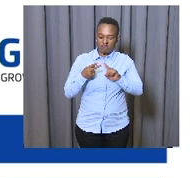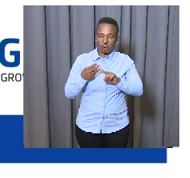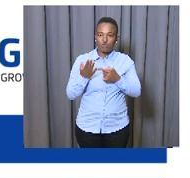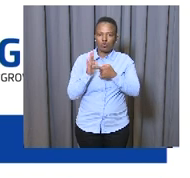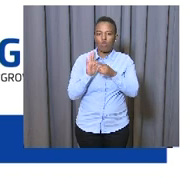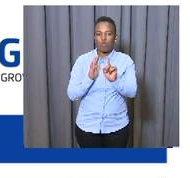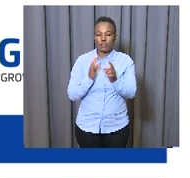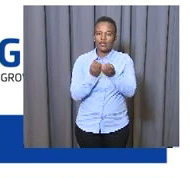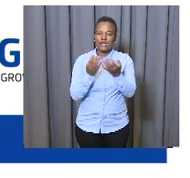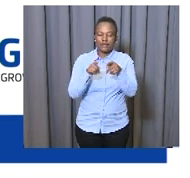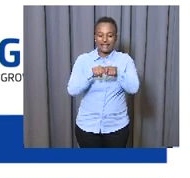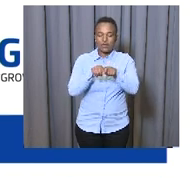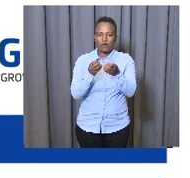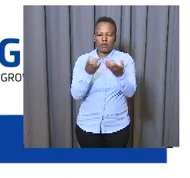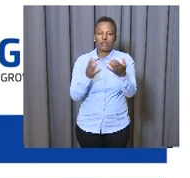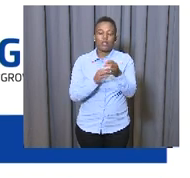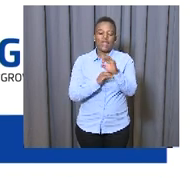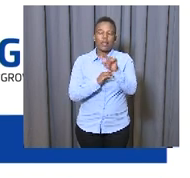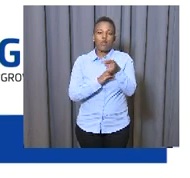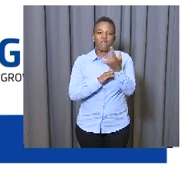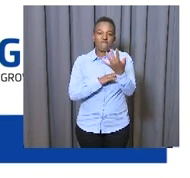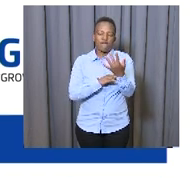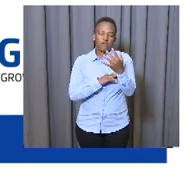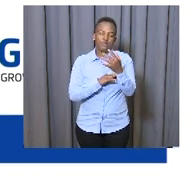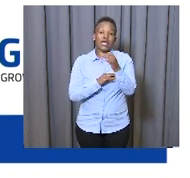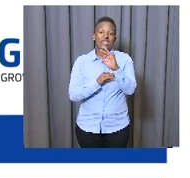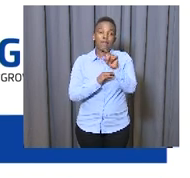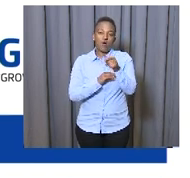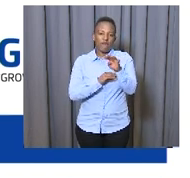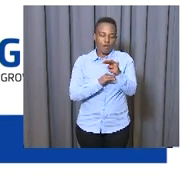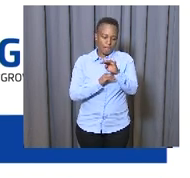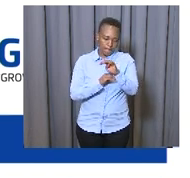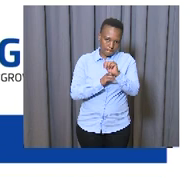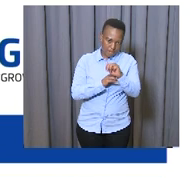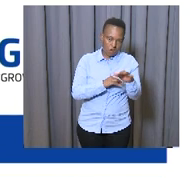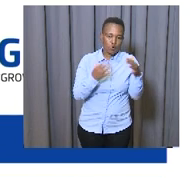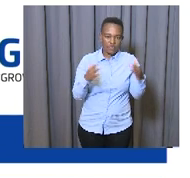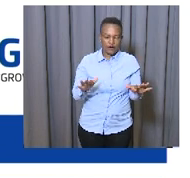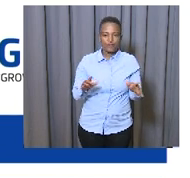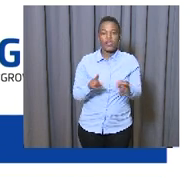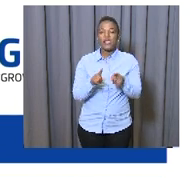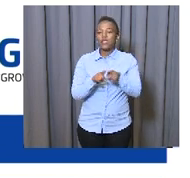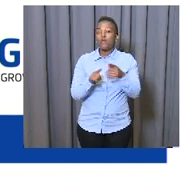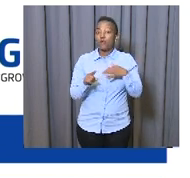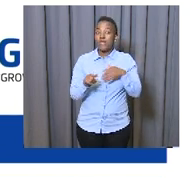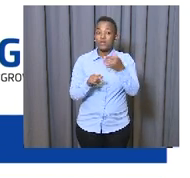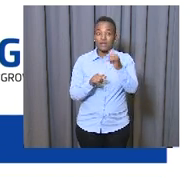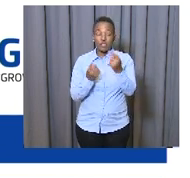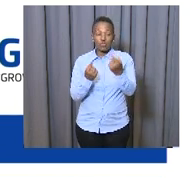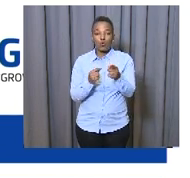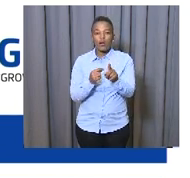test. So 3.4 million screening. We emphasize, yes, we should still do screening, but we